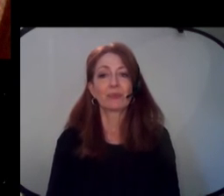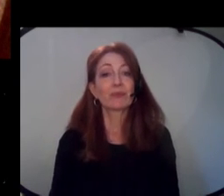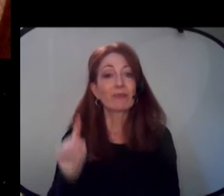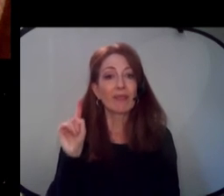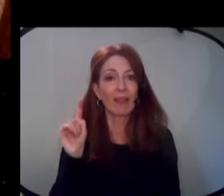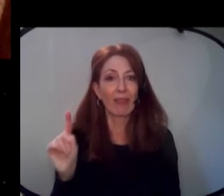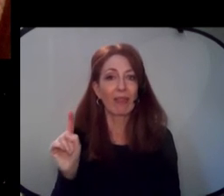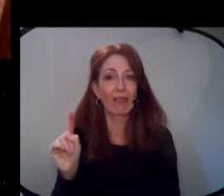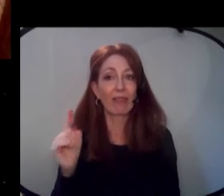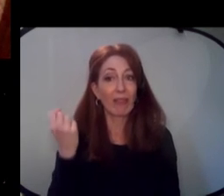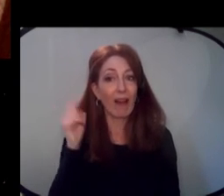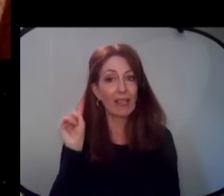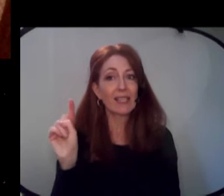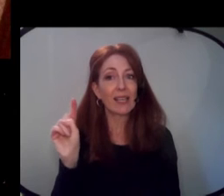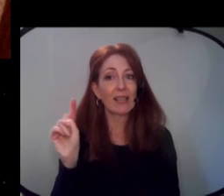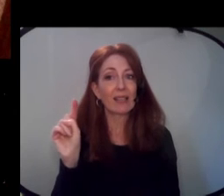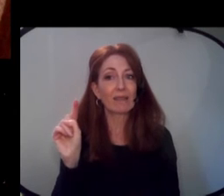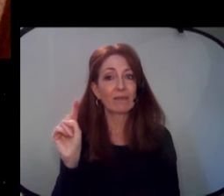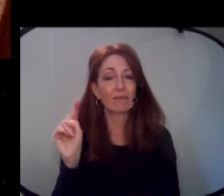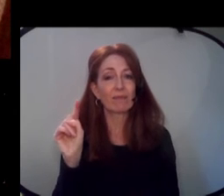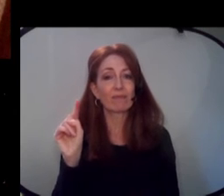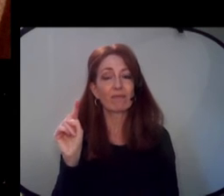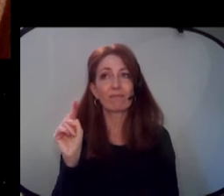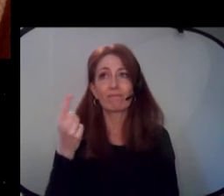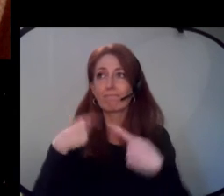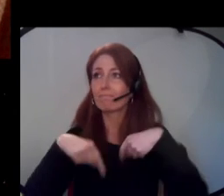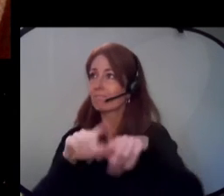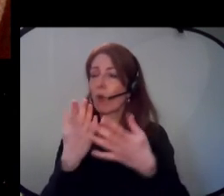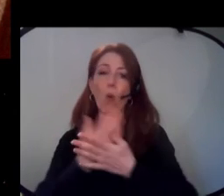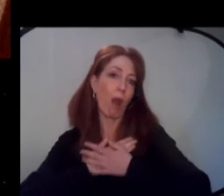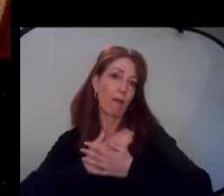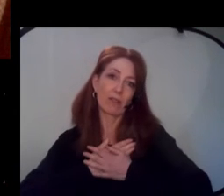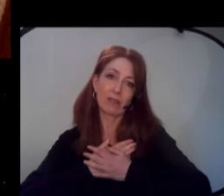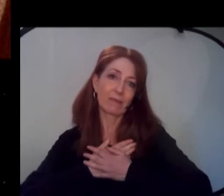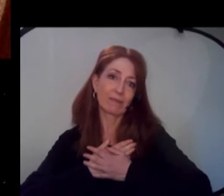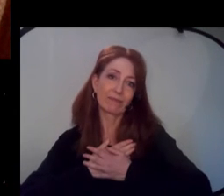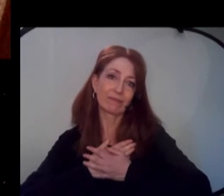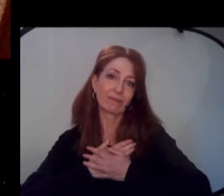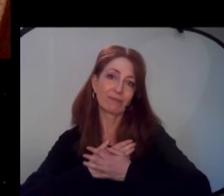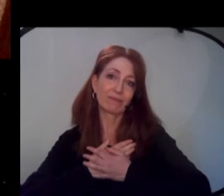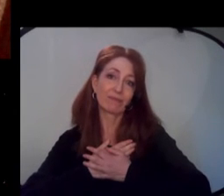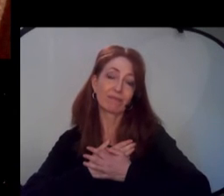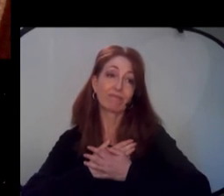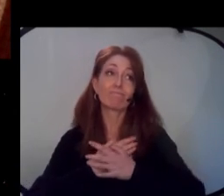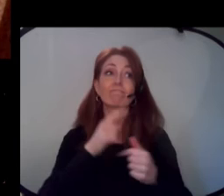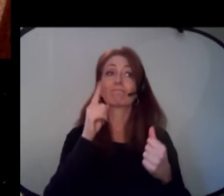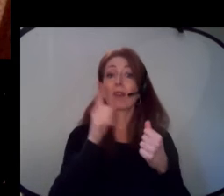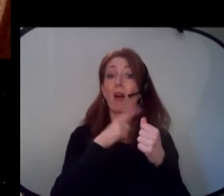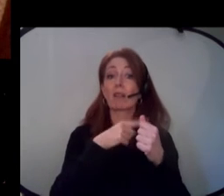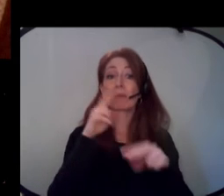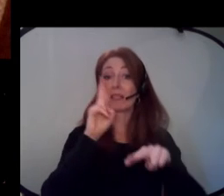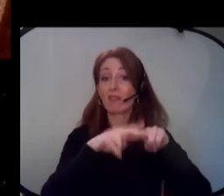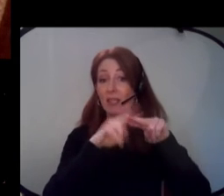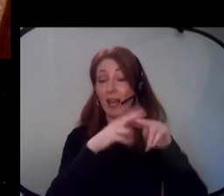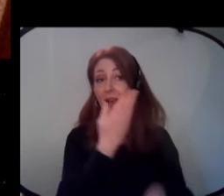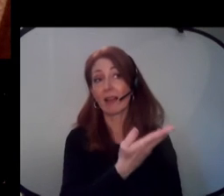That idea was an instant hit in Italian art. And Artemisia's dad, through